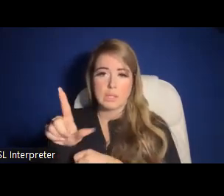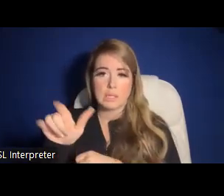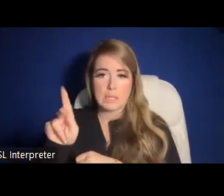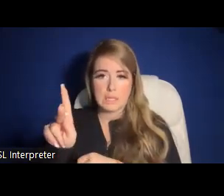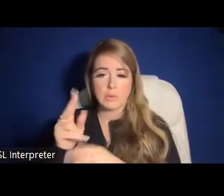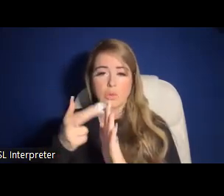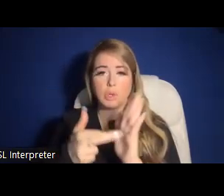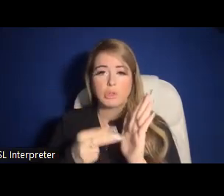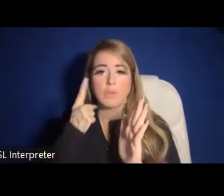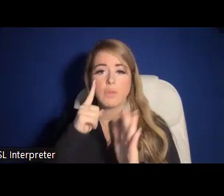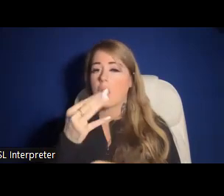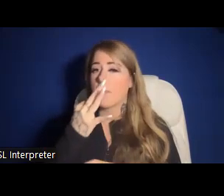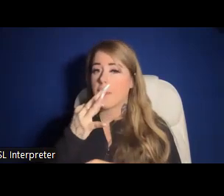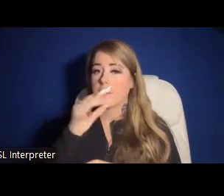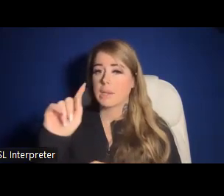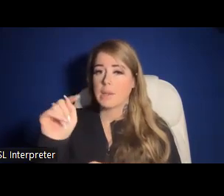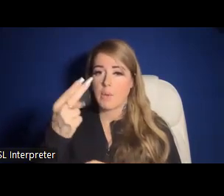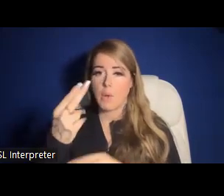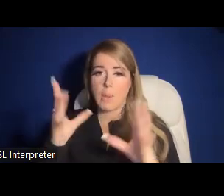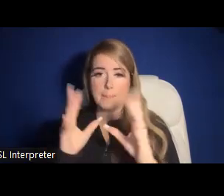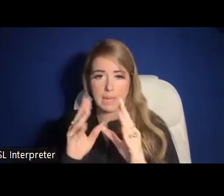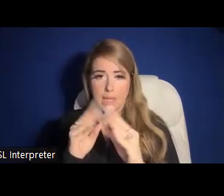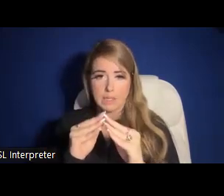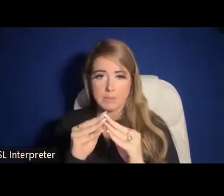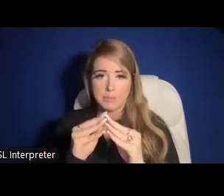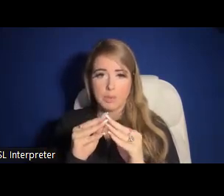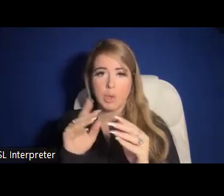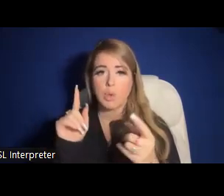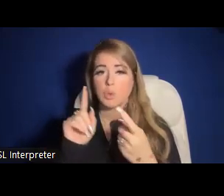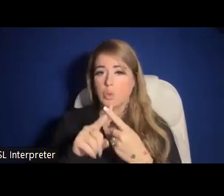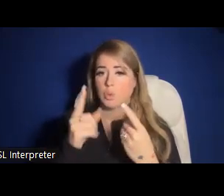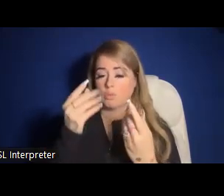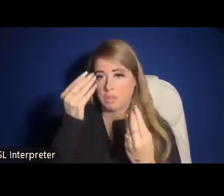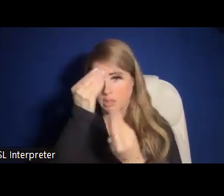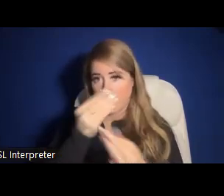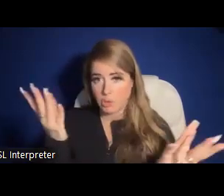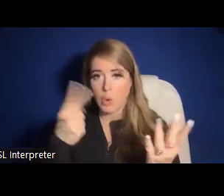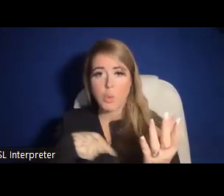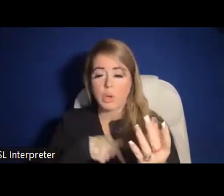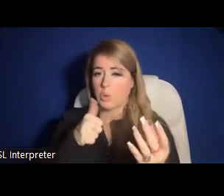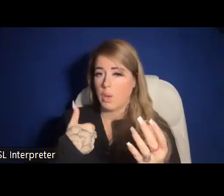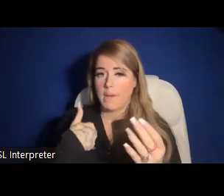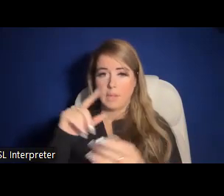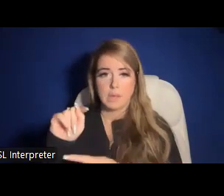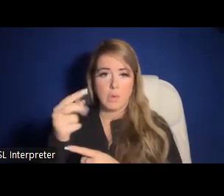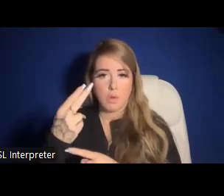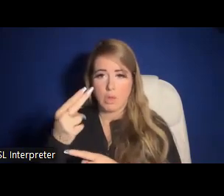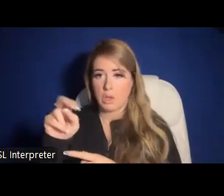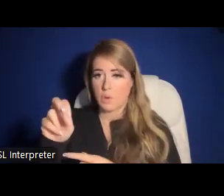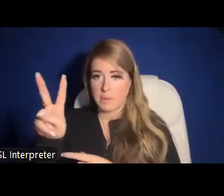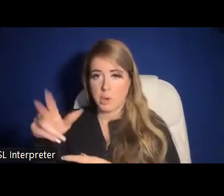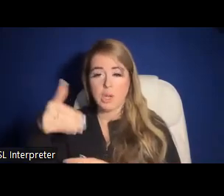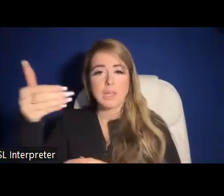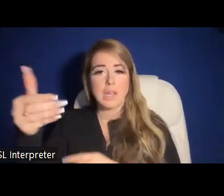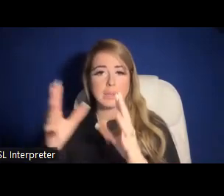for upcoming town hall meetings. Just to let all of you know, we are not having a town hall in November, so our next town hall, you will